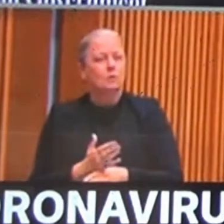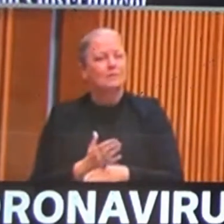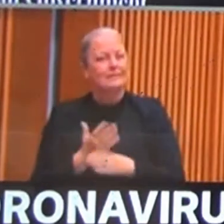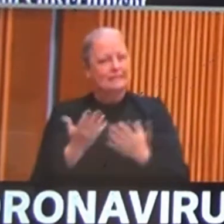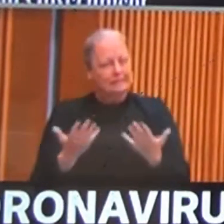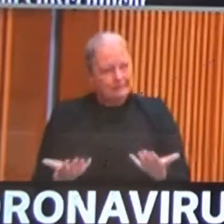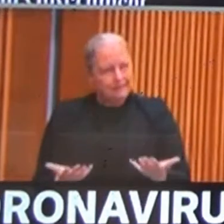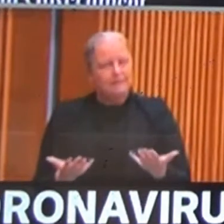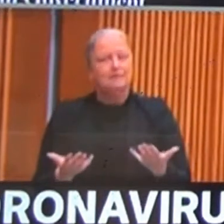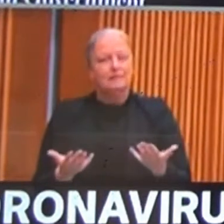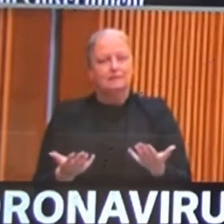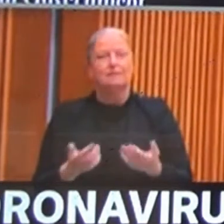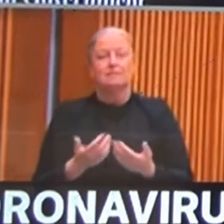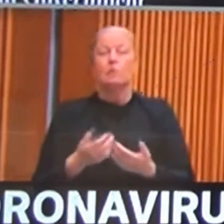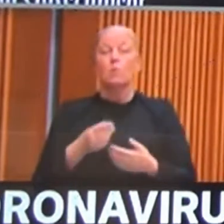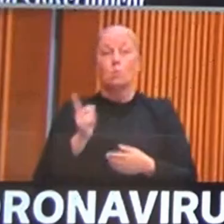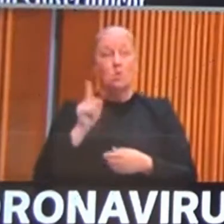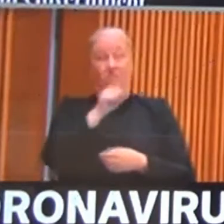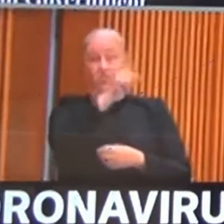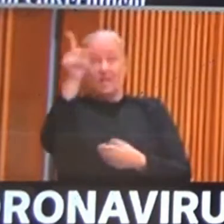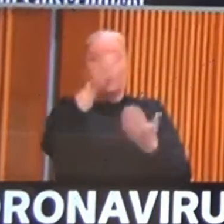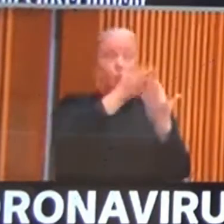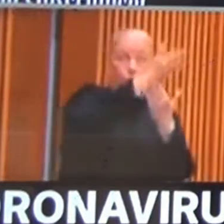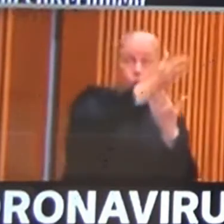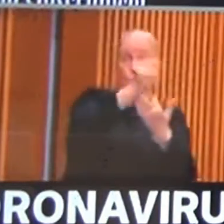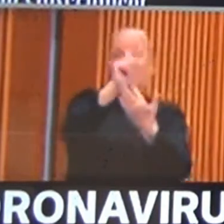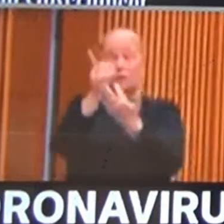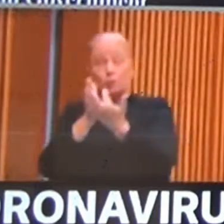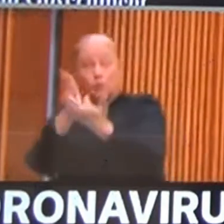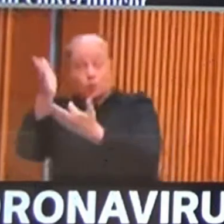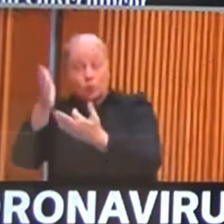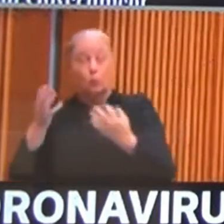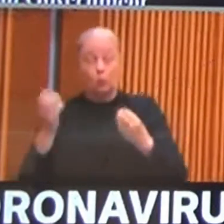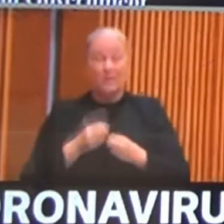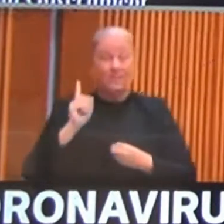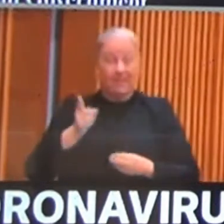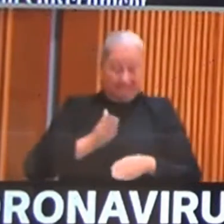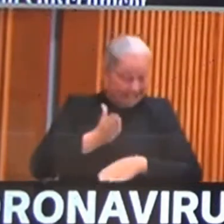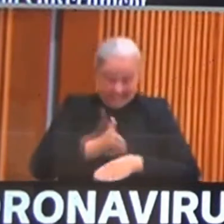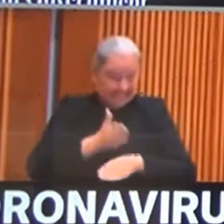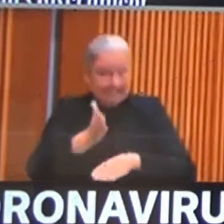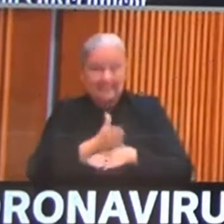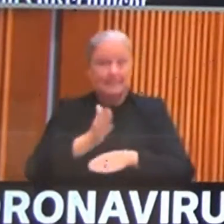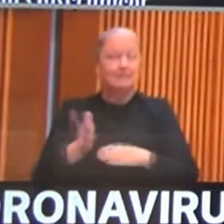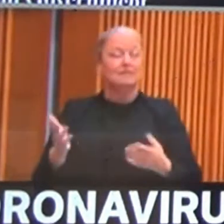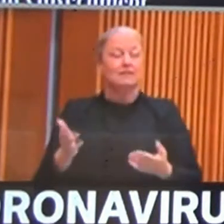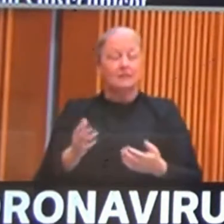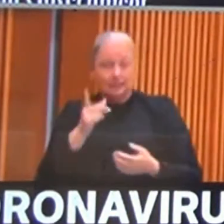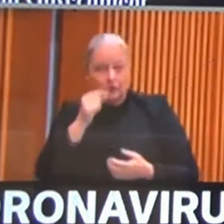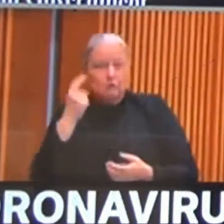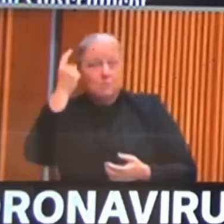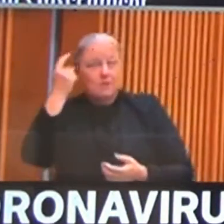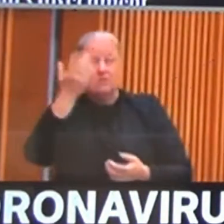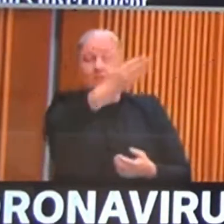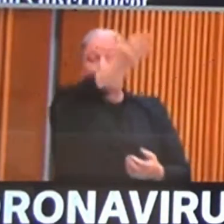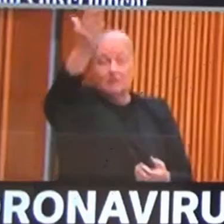those areas are going through, even with immense action. And so you can imagine if they were doing nothing